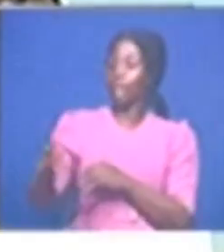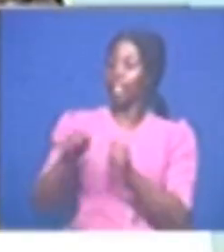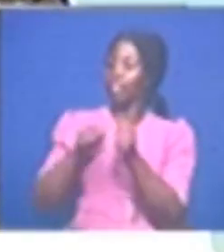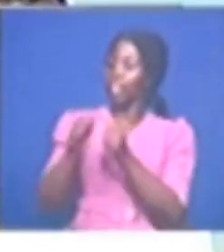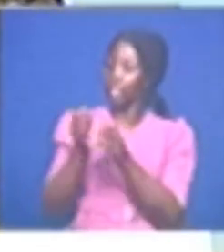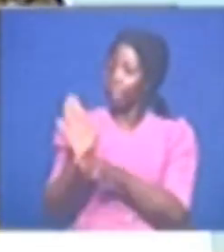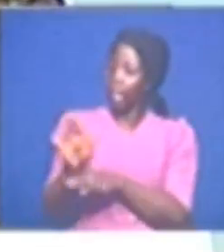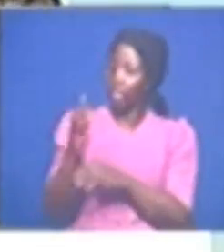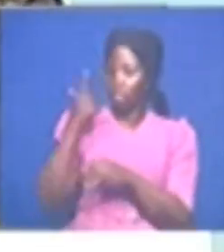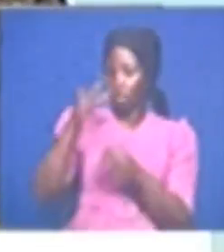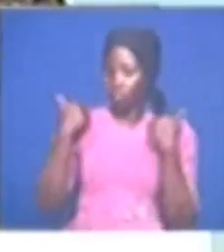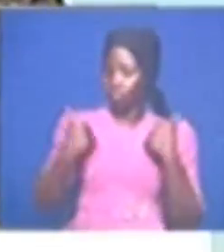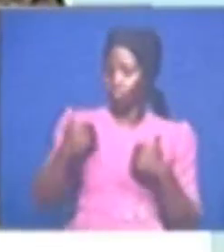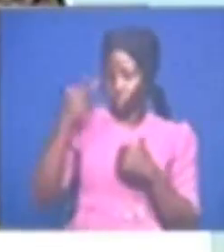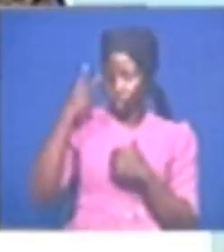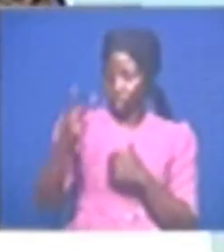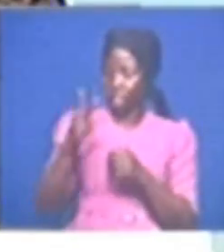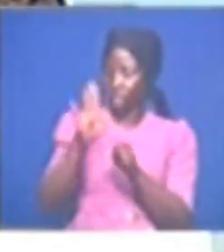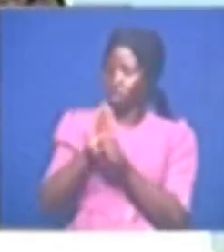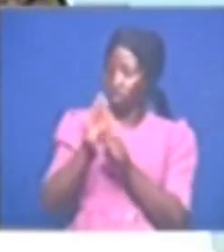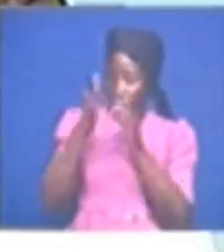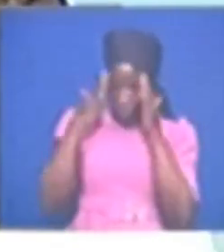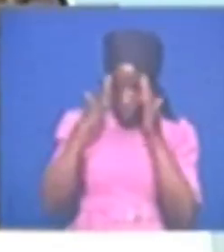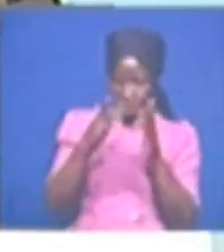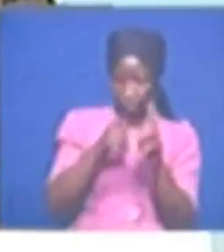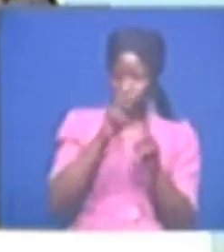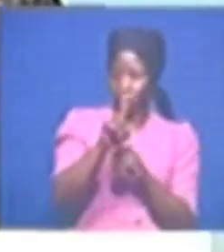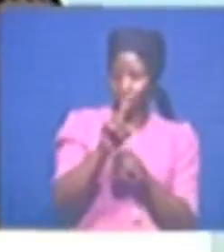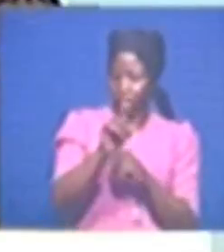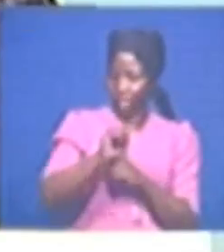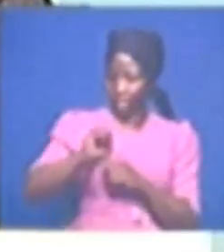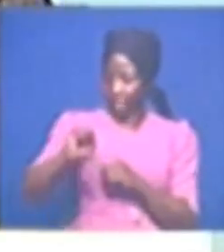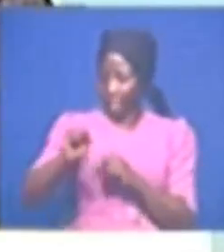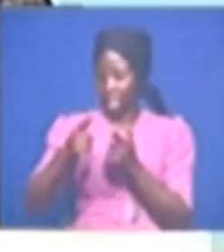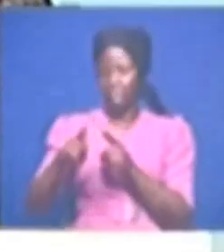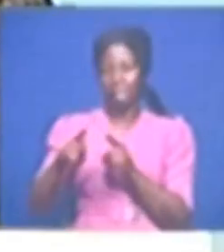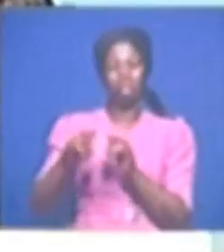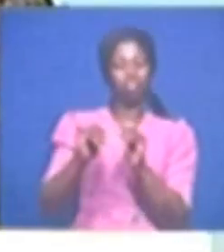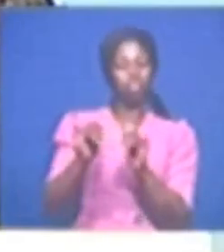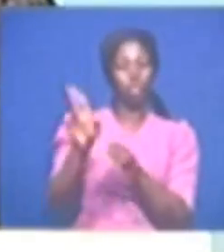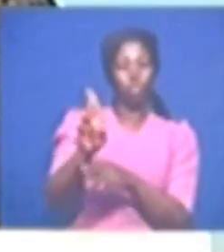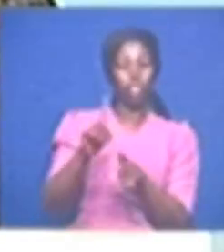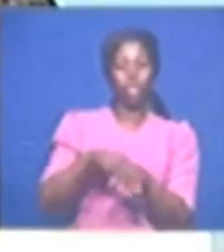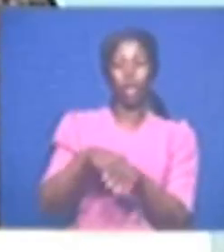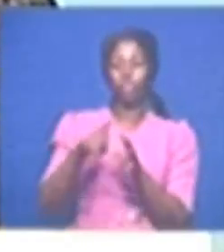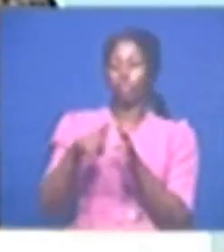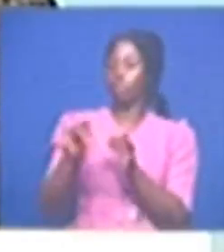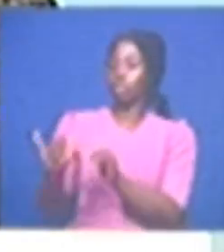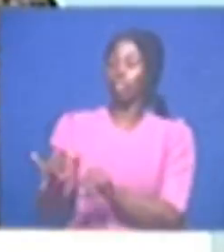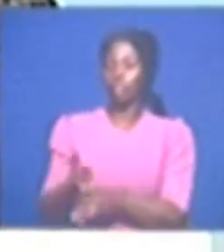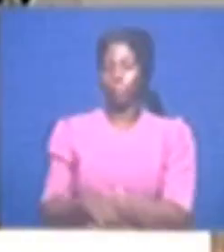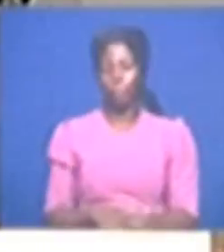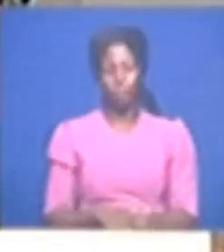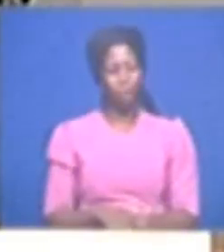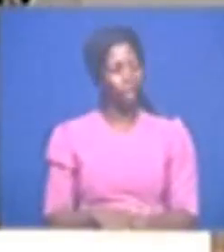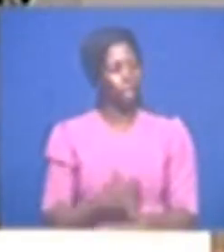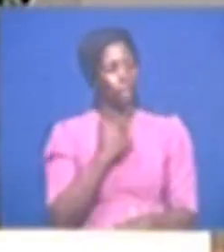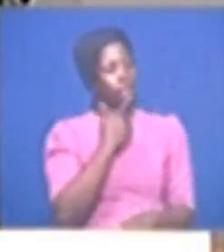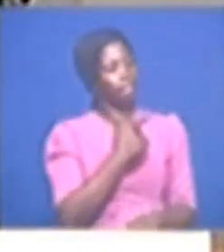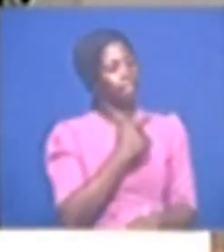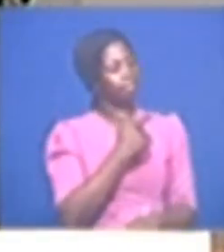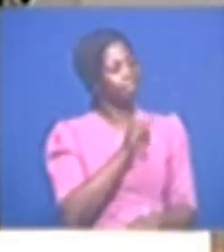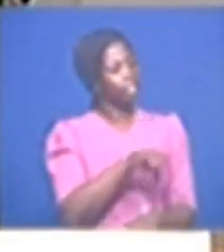of commitment from one side, but it will take time to sustain it. Mithika, as he's saying, the cartels are fighting back, but are we